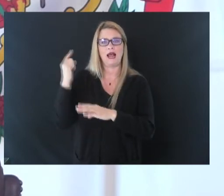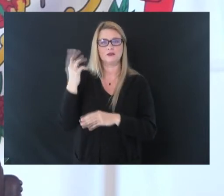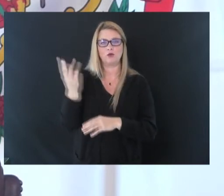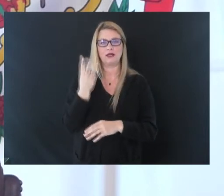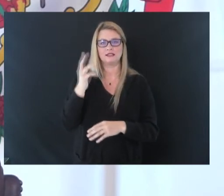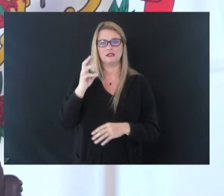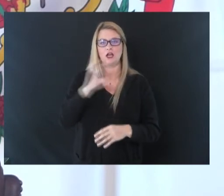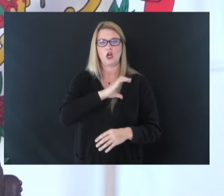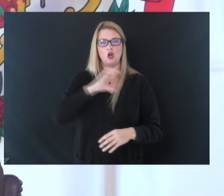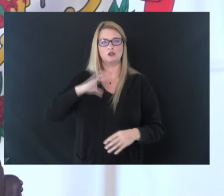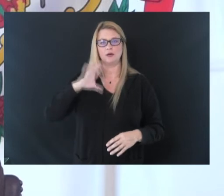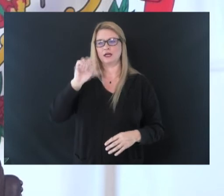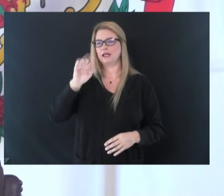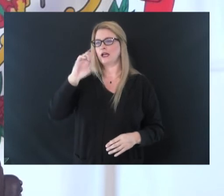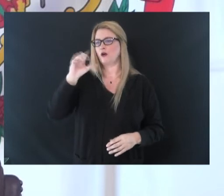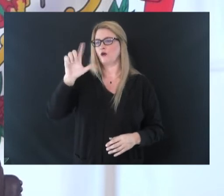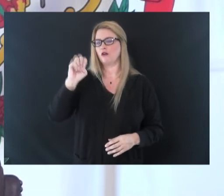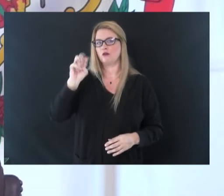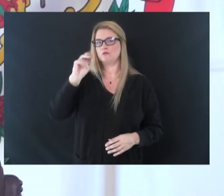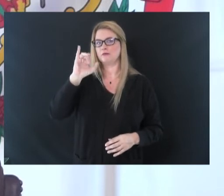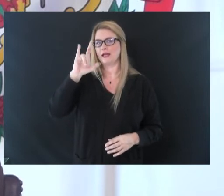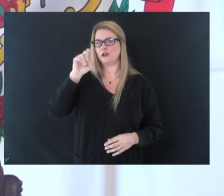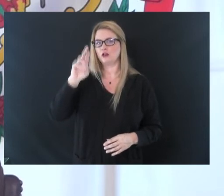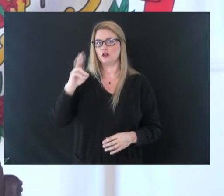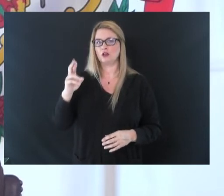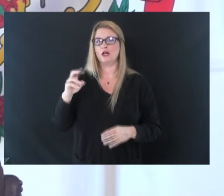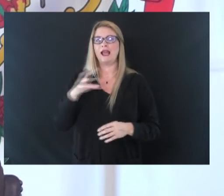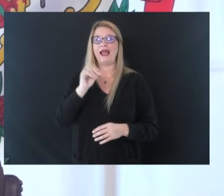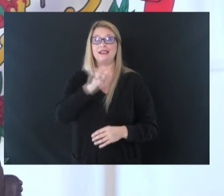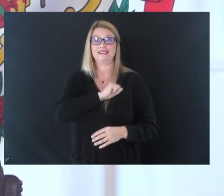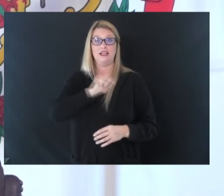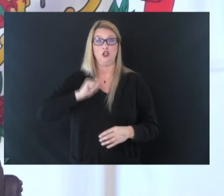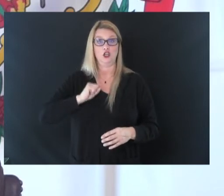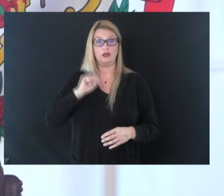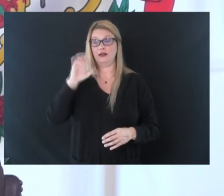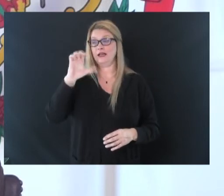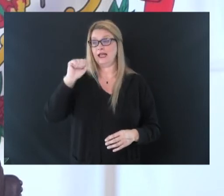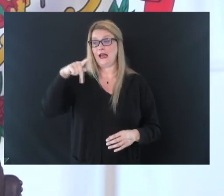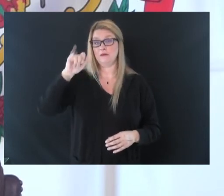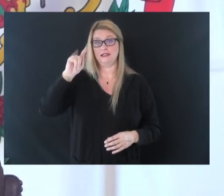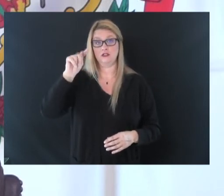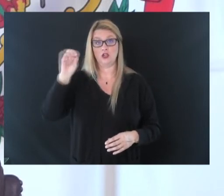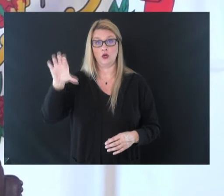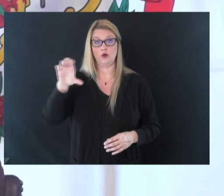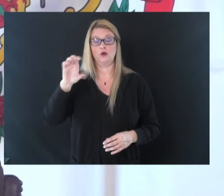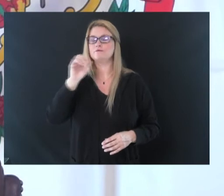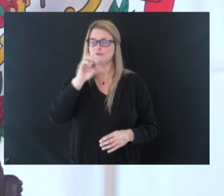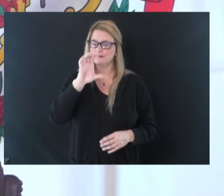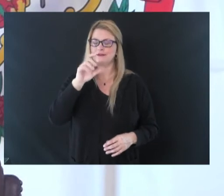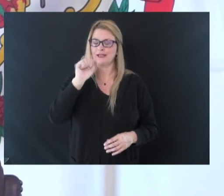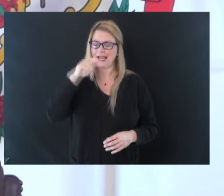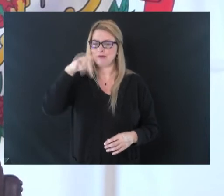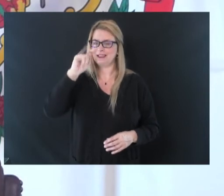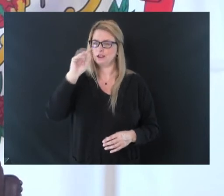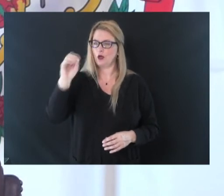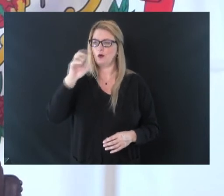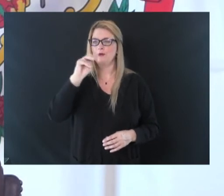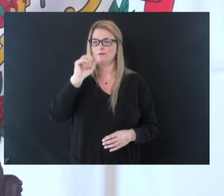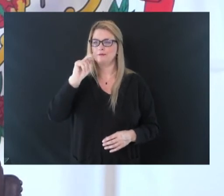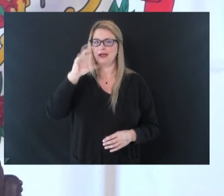Carol Miller was joined by Senator Capito and Senator Manchin, as well as Representatives